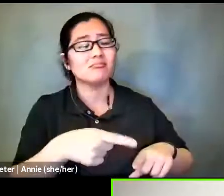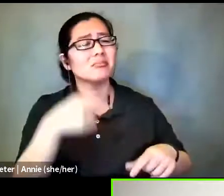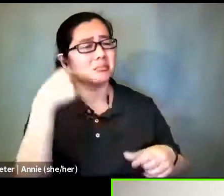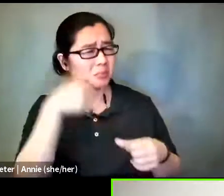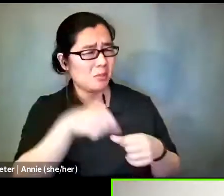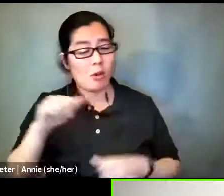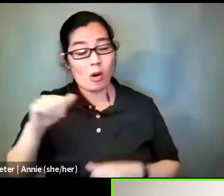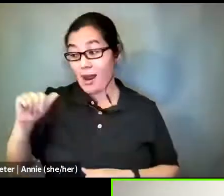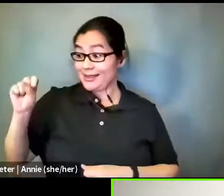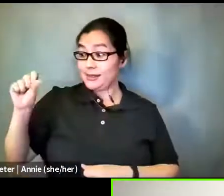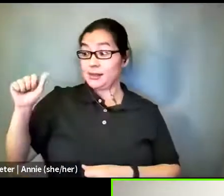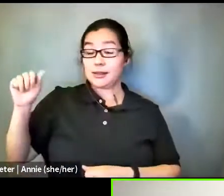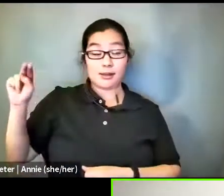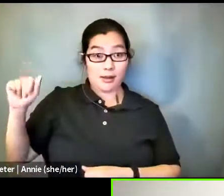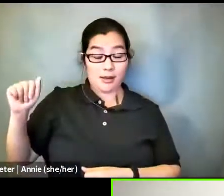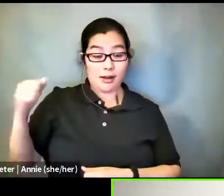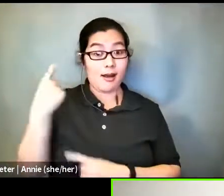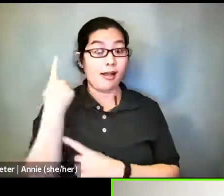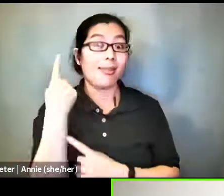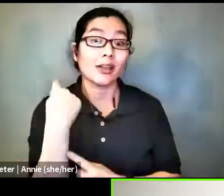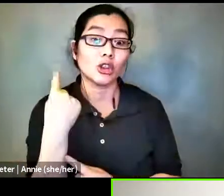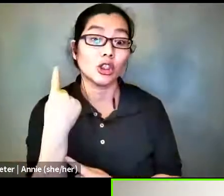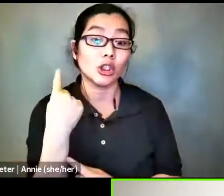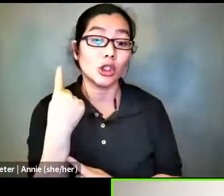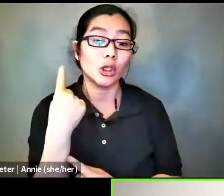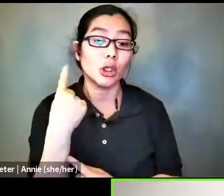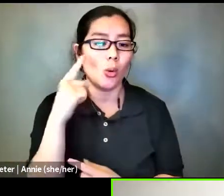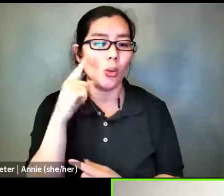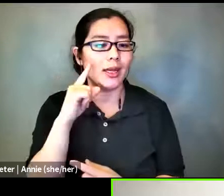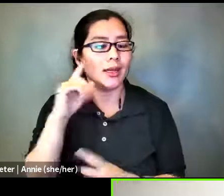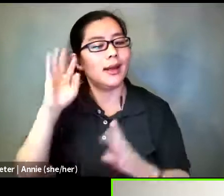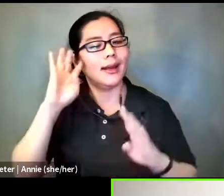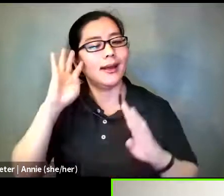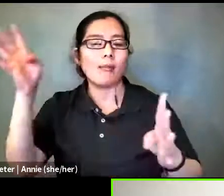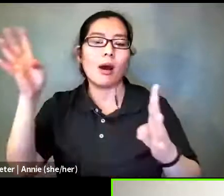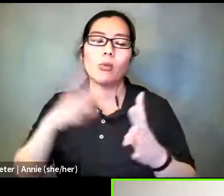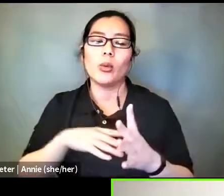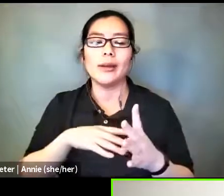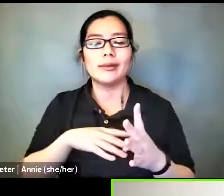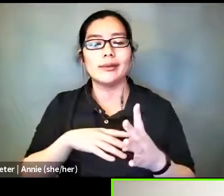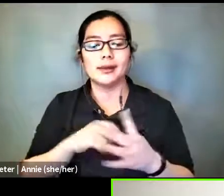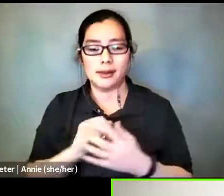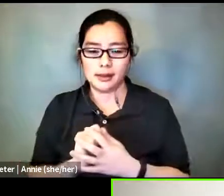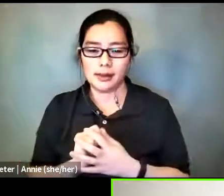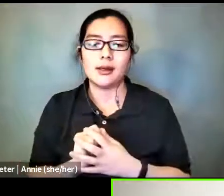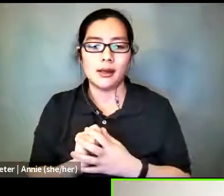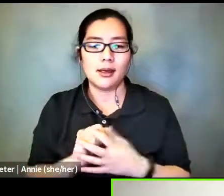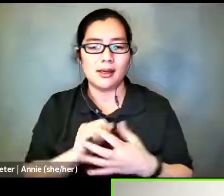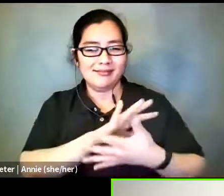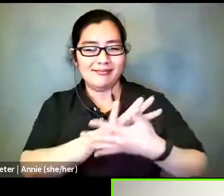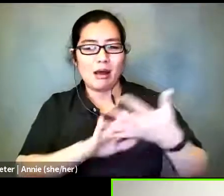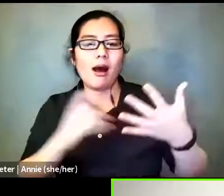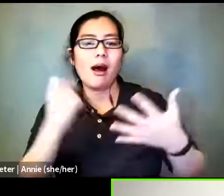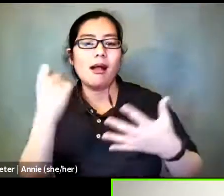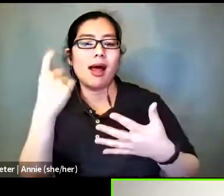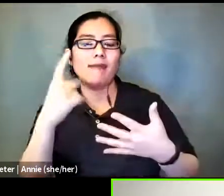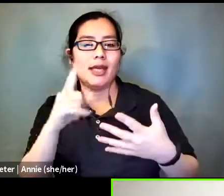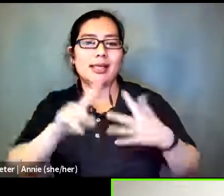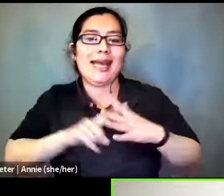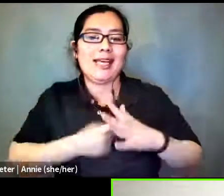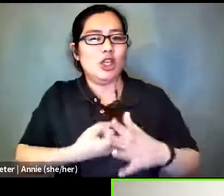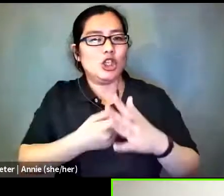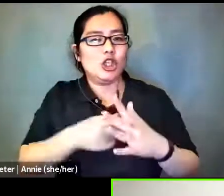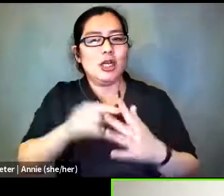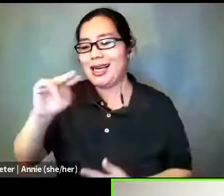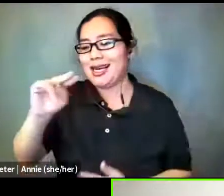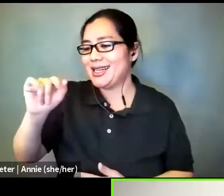up with 11 initiatives that we felt would encompass our work against racism, our acts against racism. And